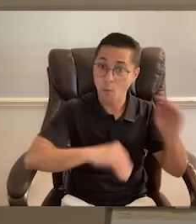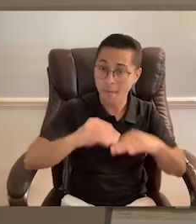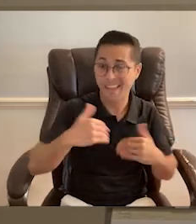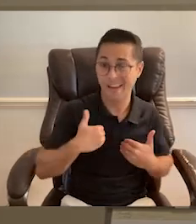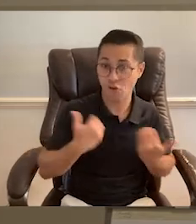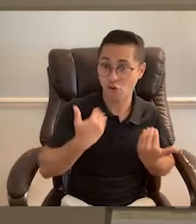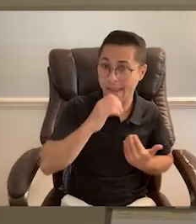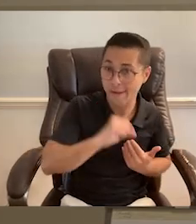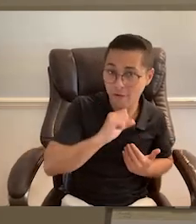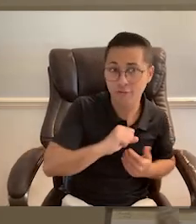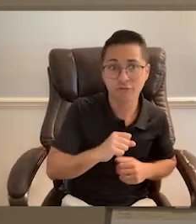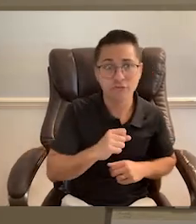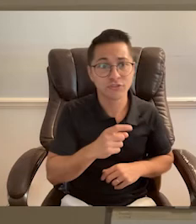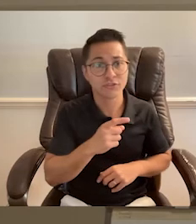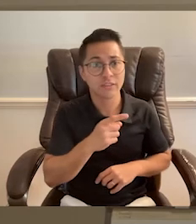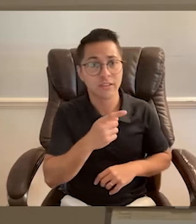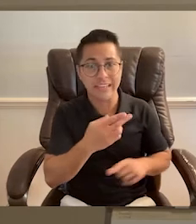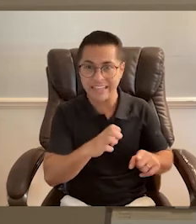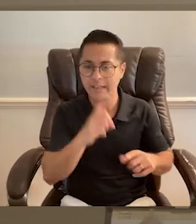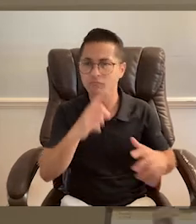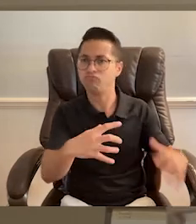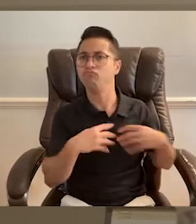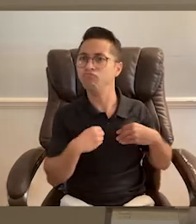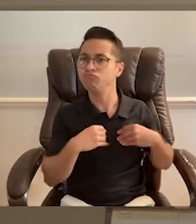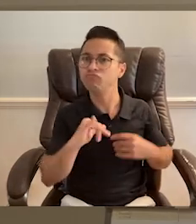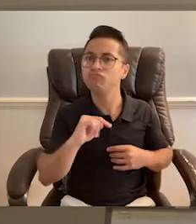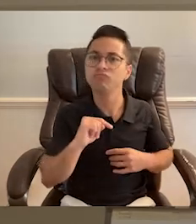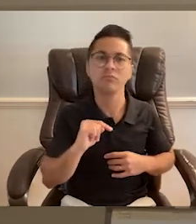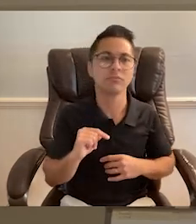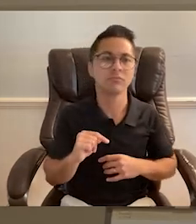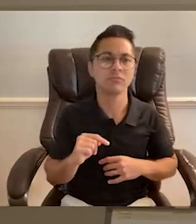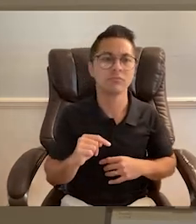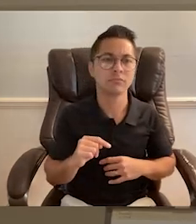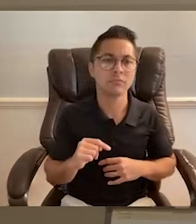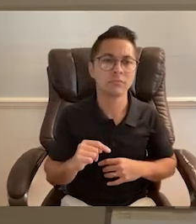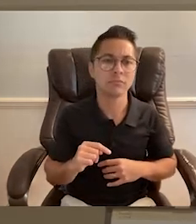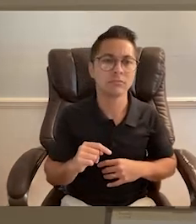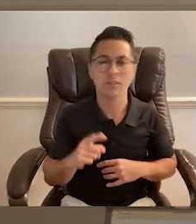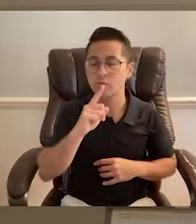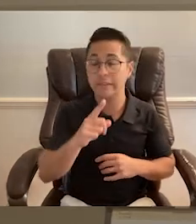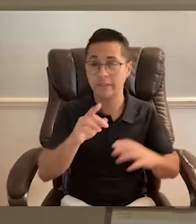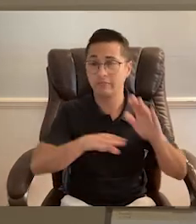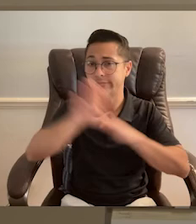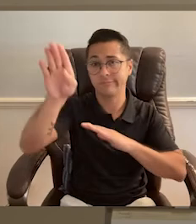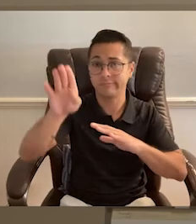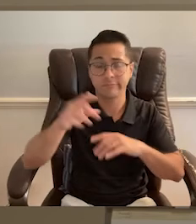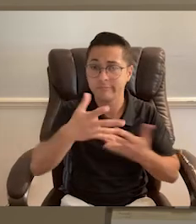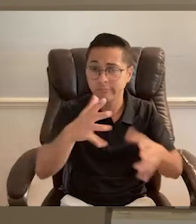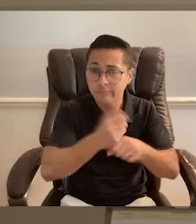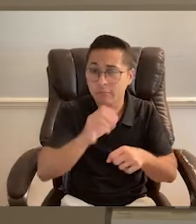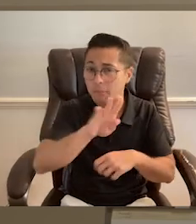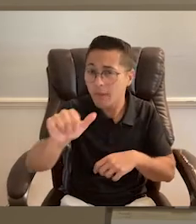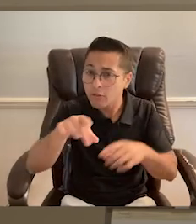but if they graduate and they go work at Honda and they're designing vehicles or designing the seating system for vehicles, they're